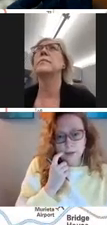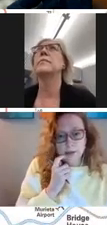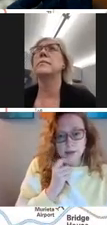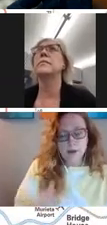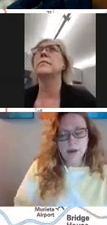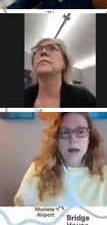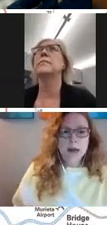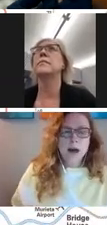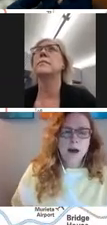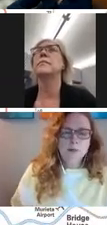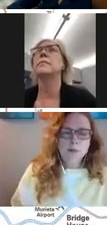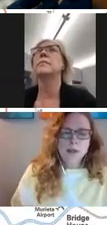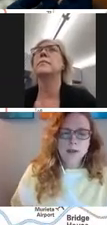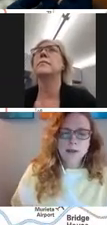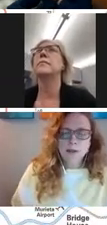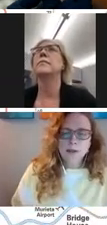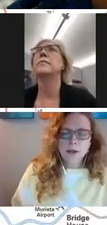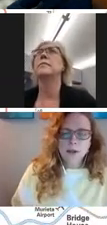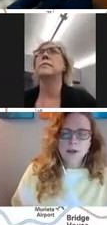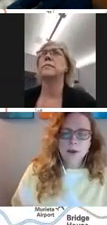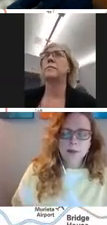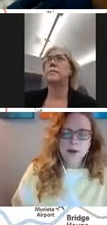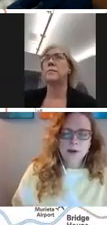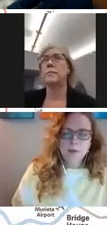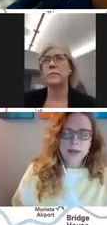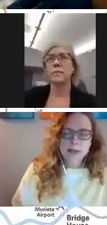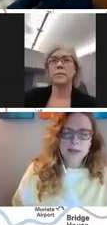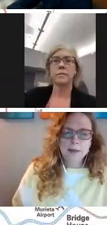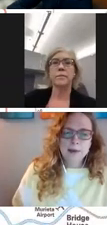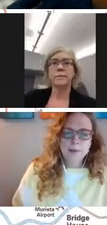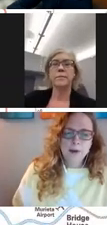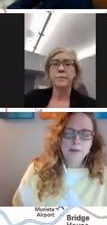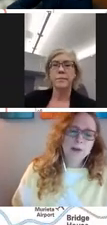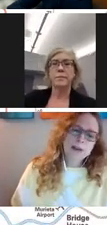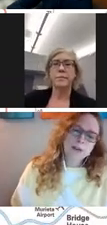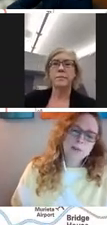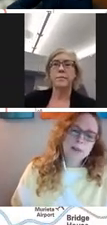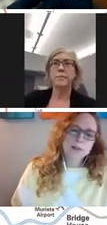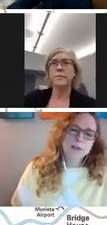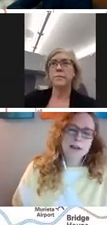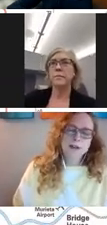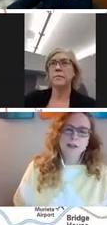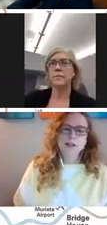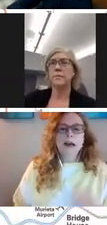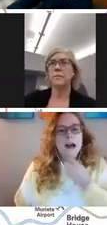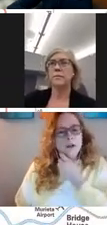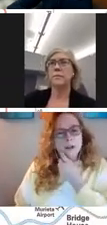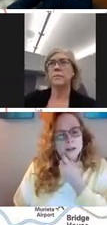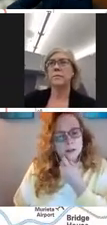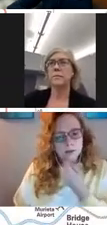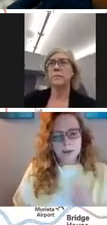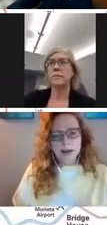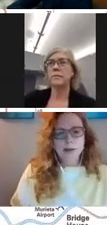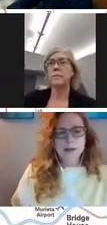listserv, if that's possible, and those on the webinar, because I think people are very eager to make those connections.